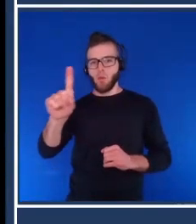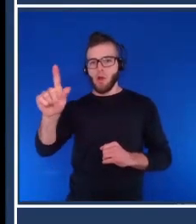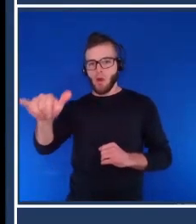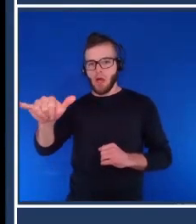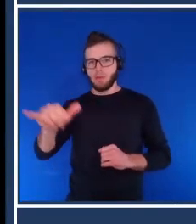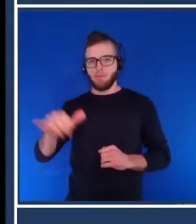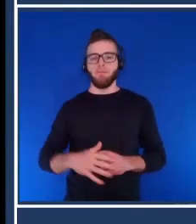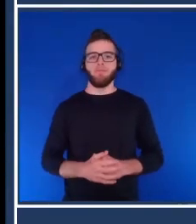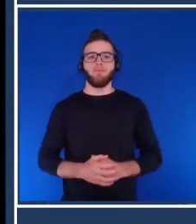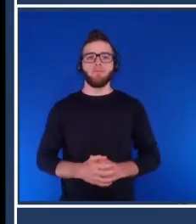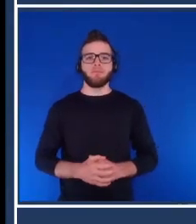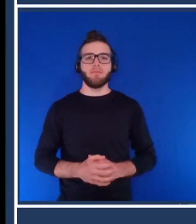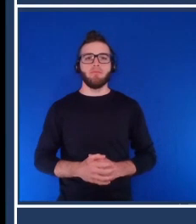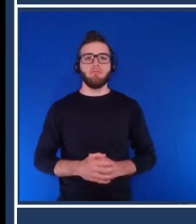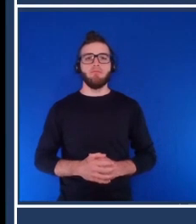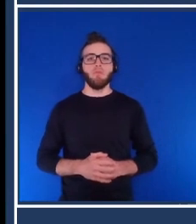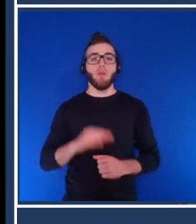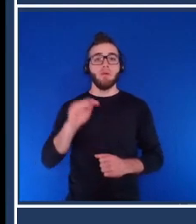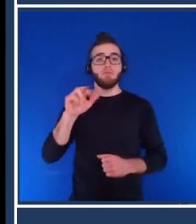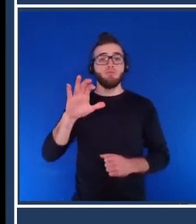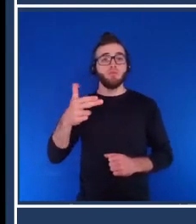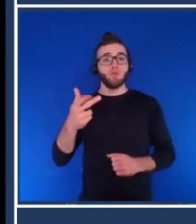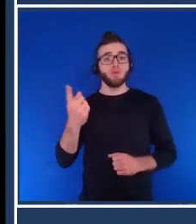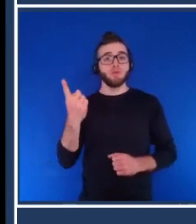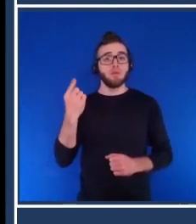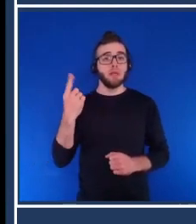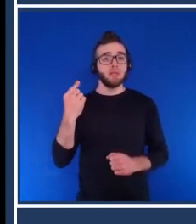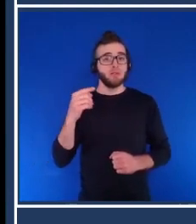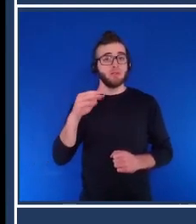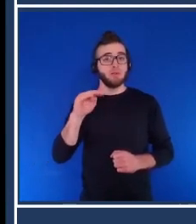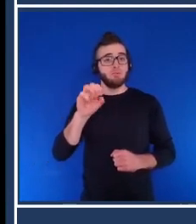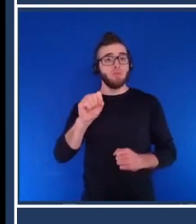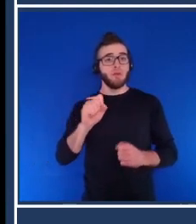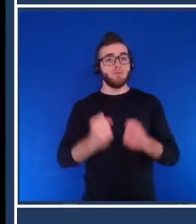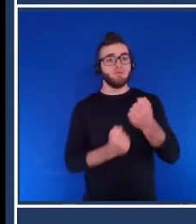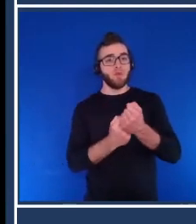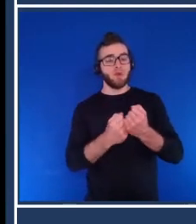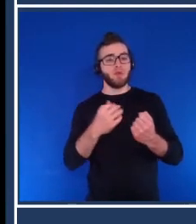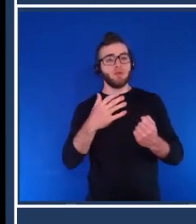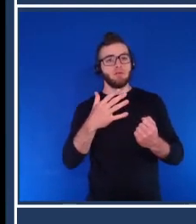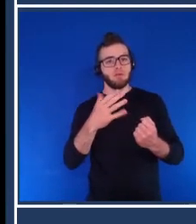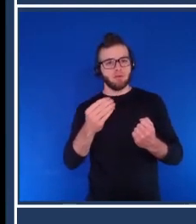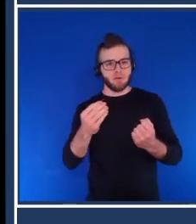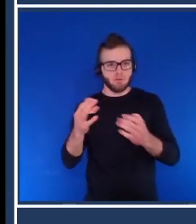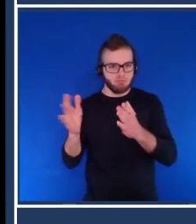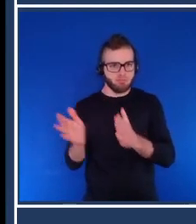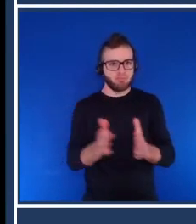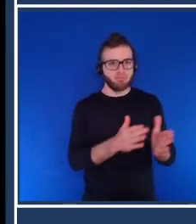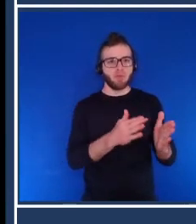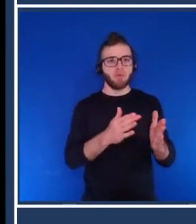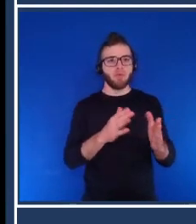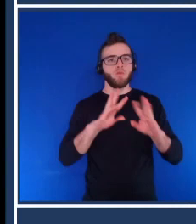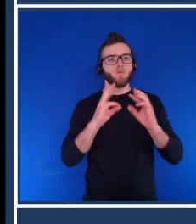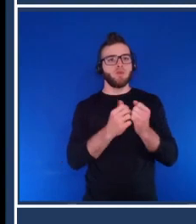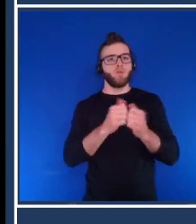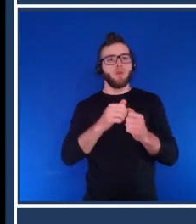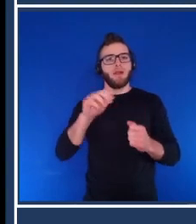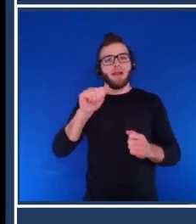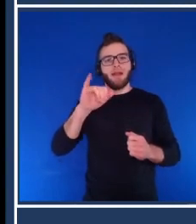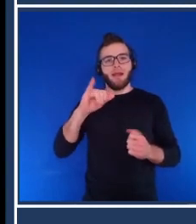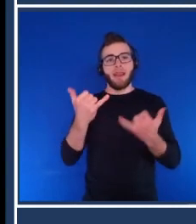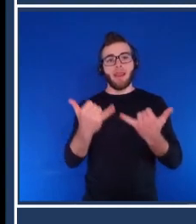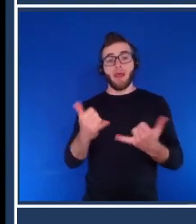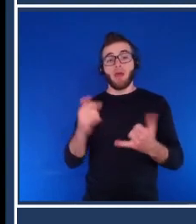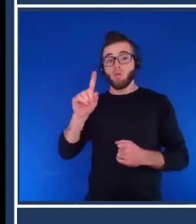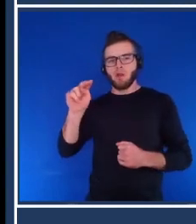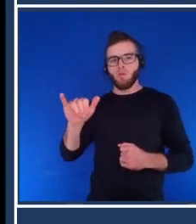In March last year, Microsoft sponsored and co-organized a workshop with the AI Now Institute at NYU to convene experts